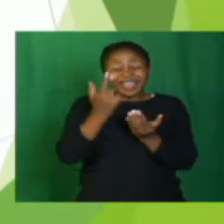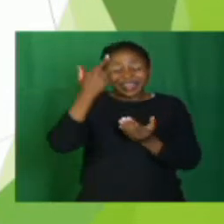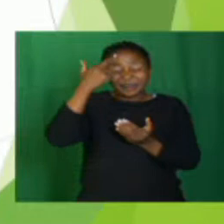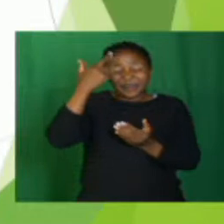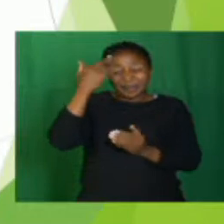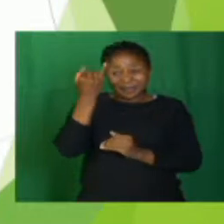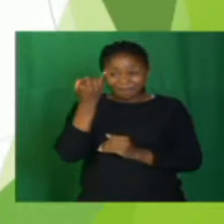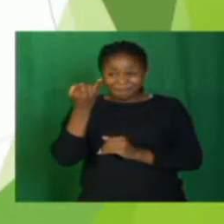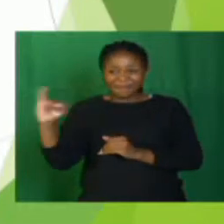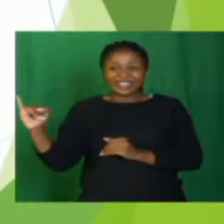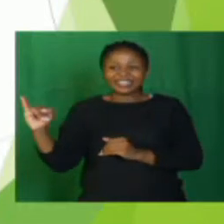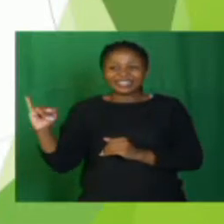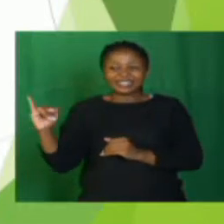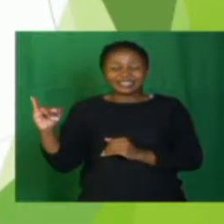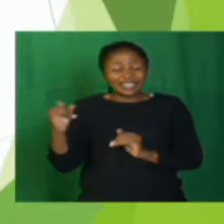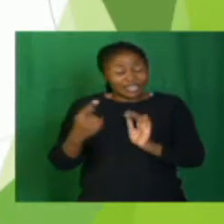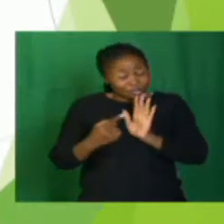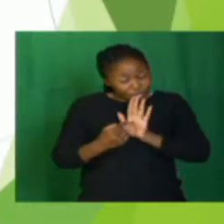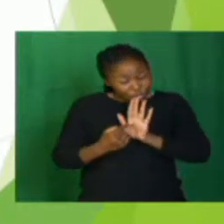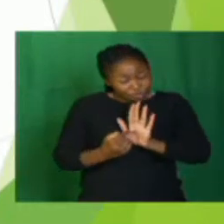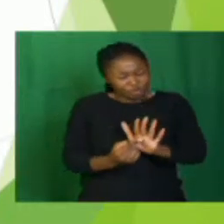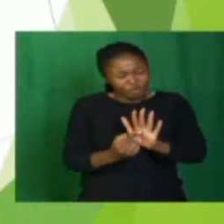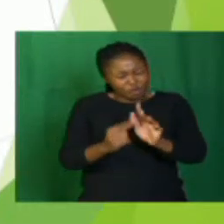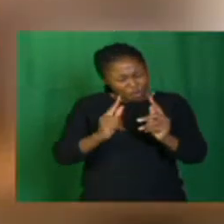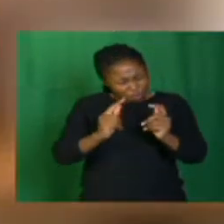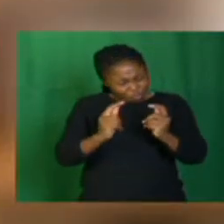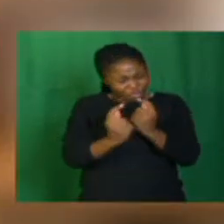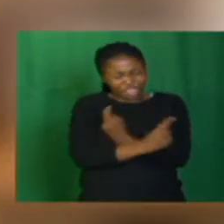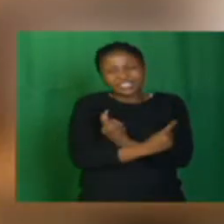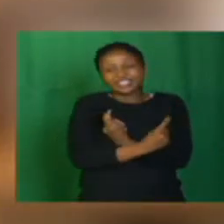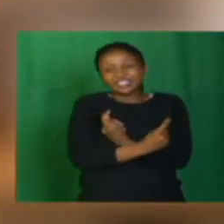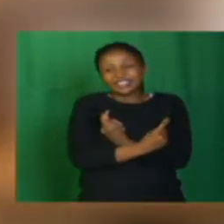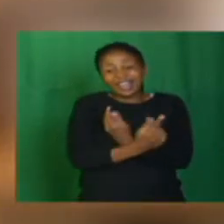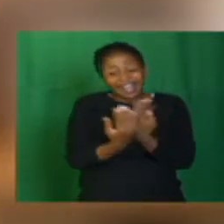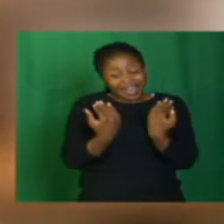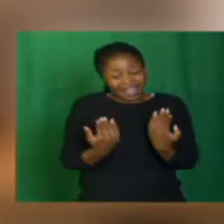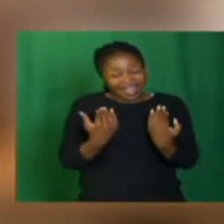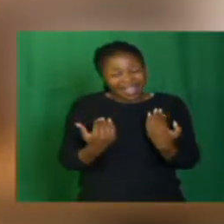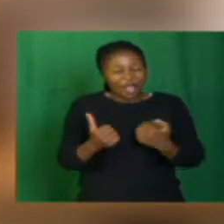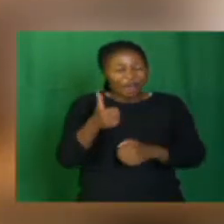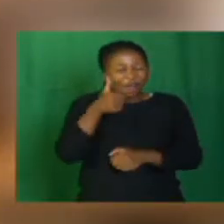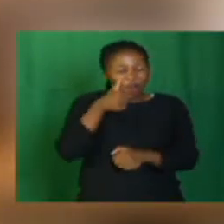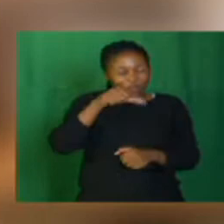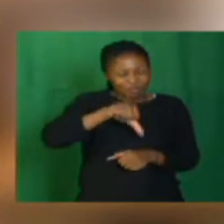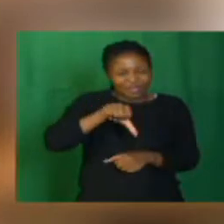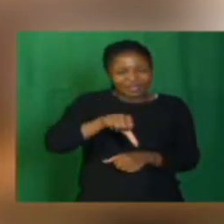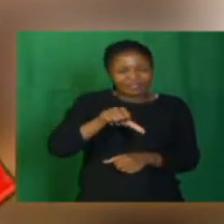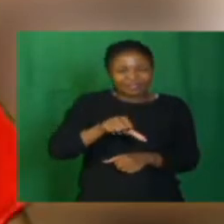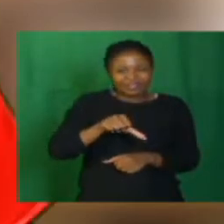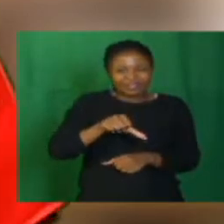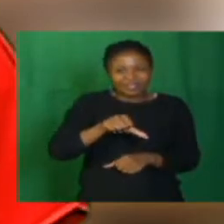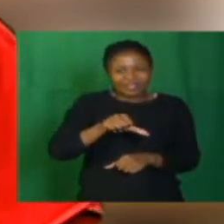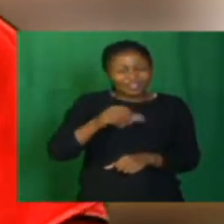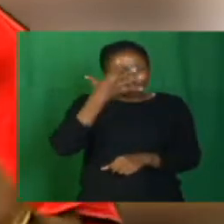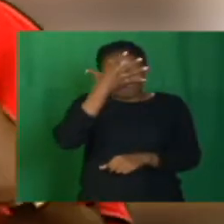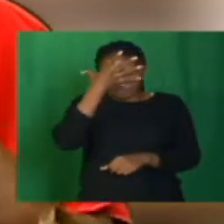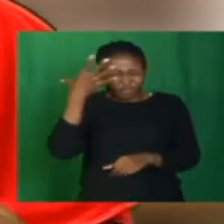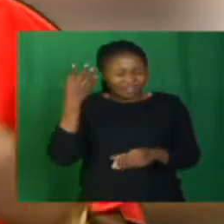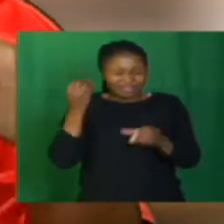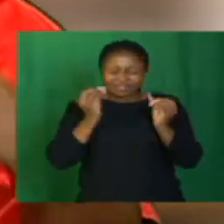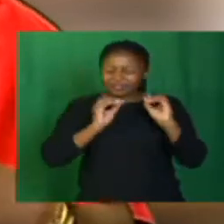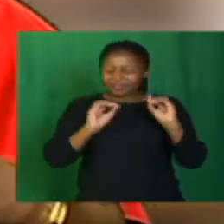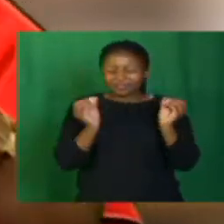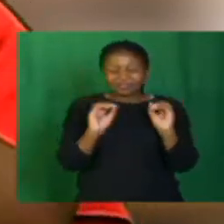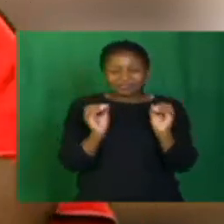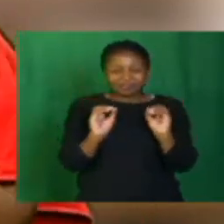show the change of the discussion. Never ever forget that. What do I say now